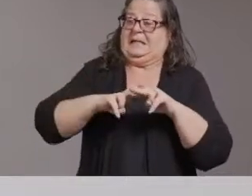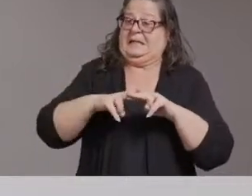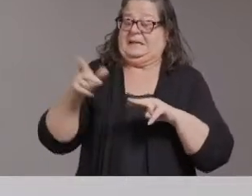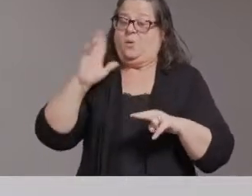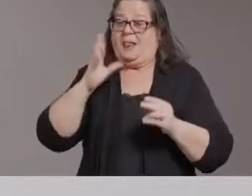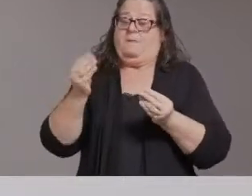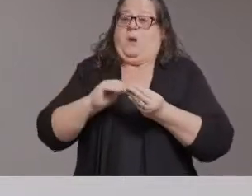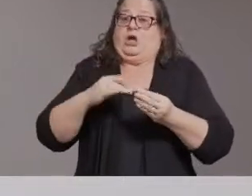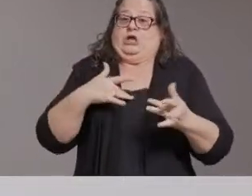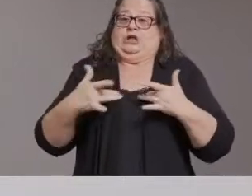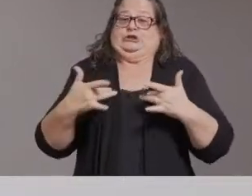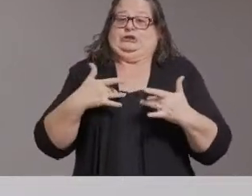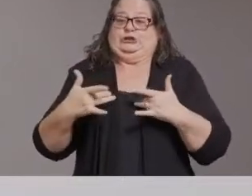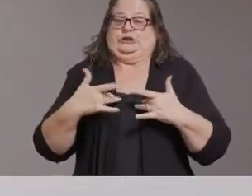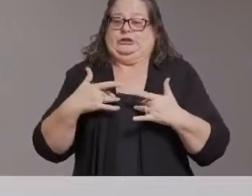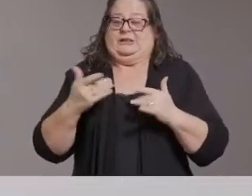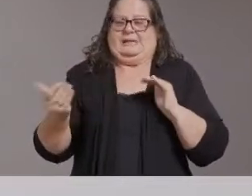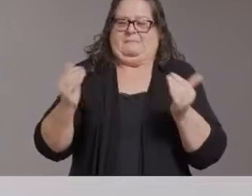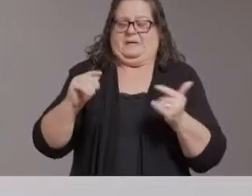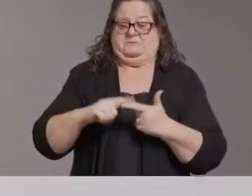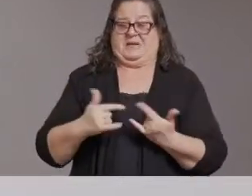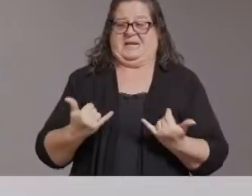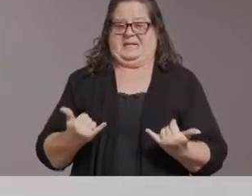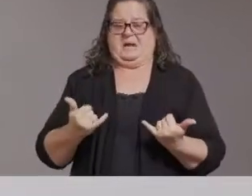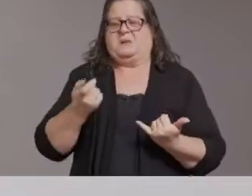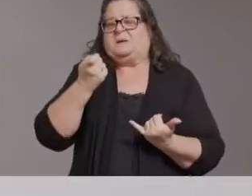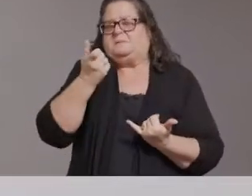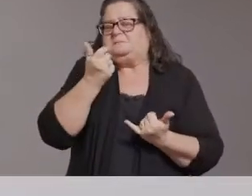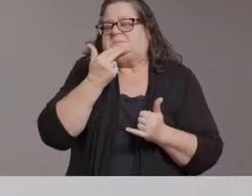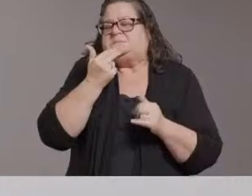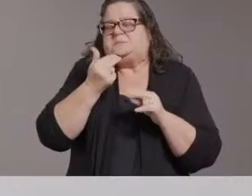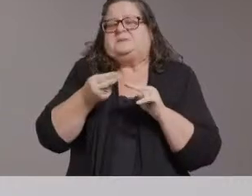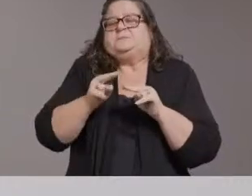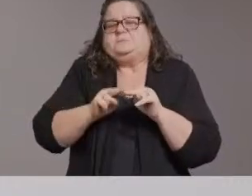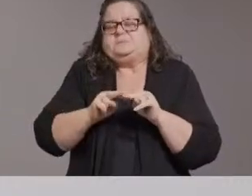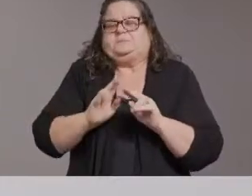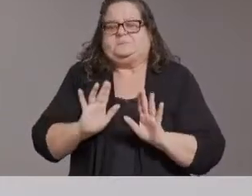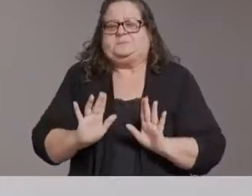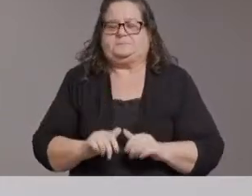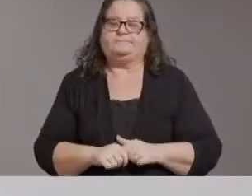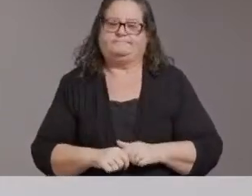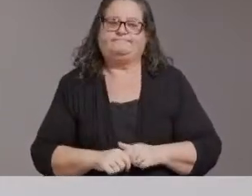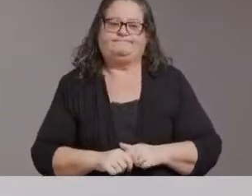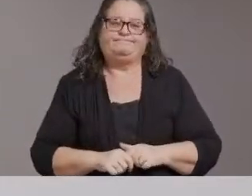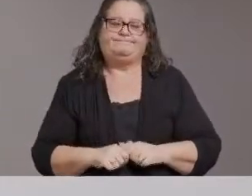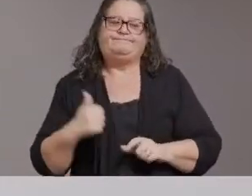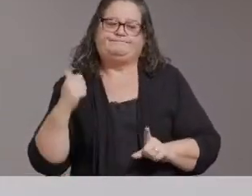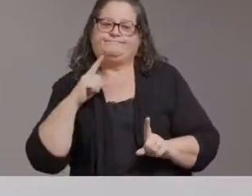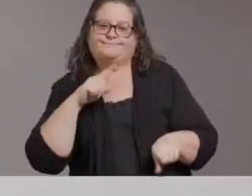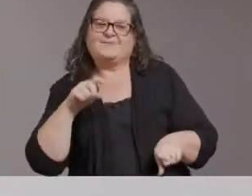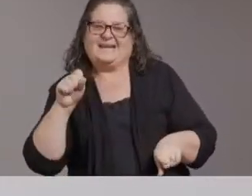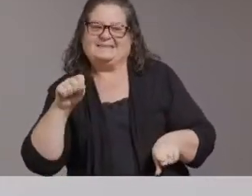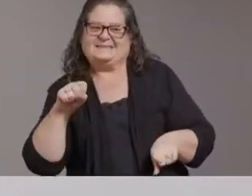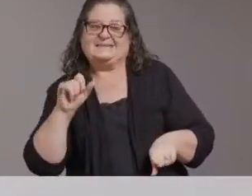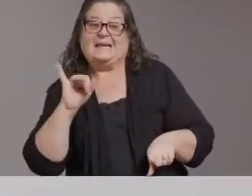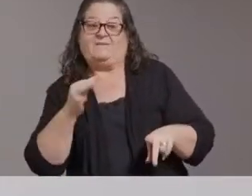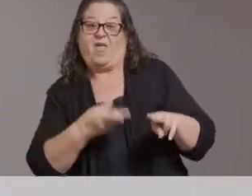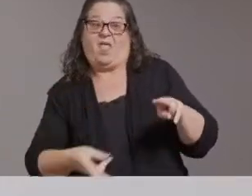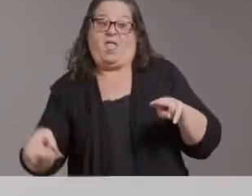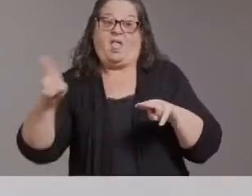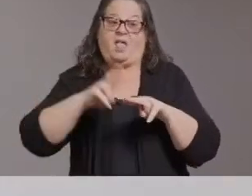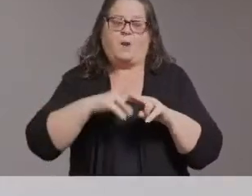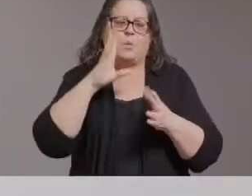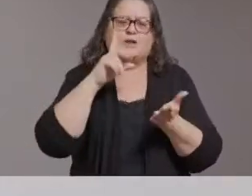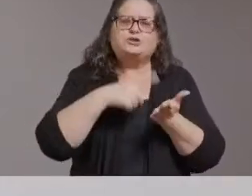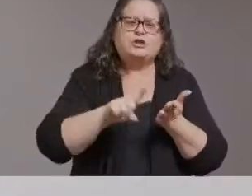slight increases. Yeah, if we saw a big jump, we'd be taking a look at, you know, the age groups we were seeing it in and the areas that